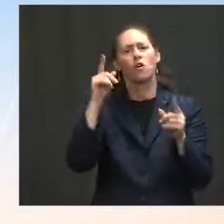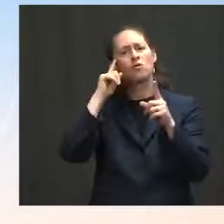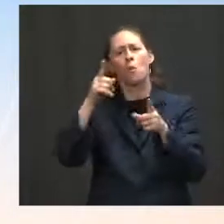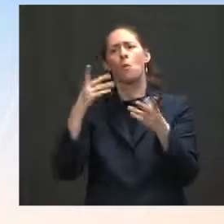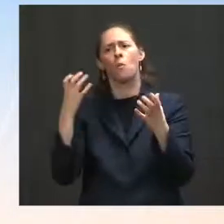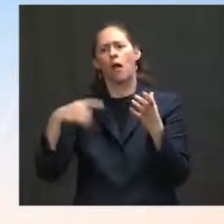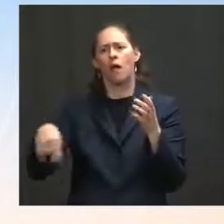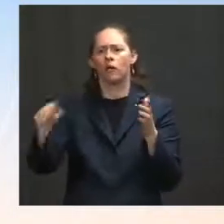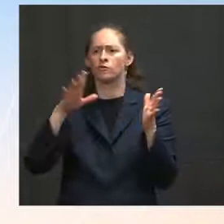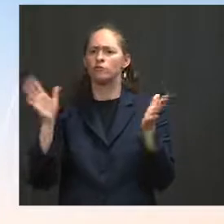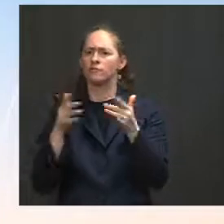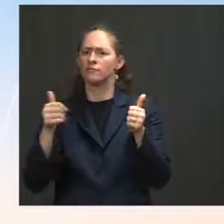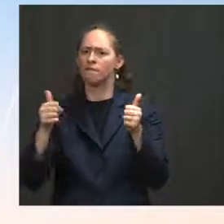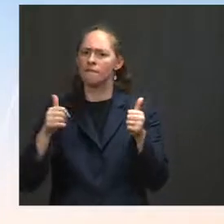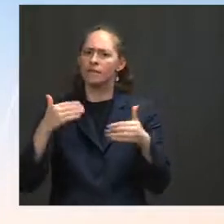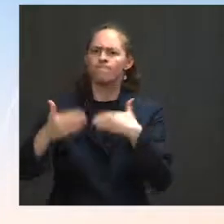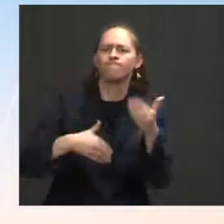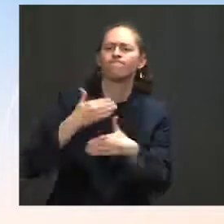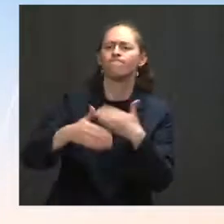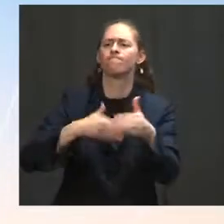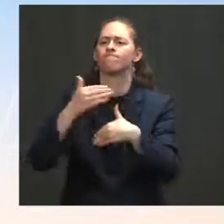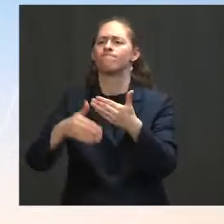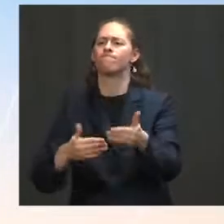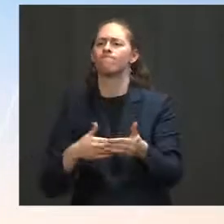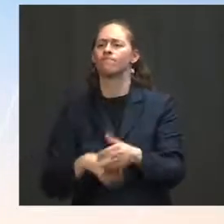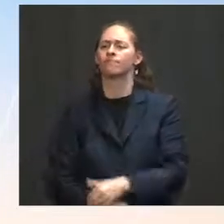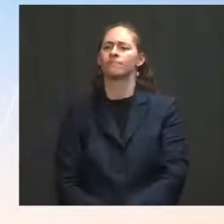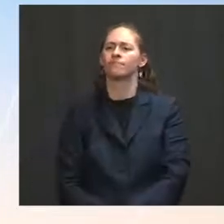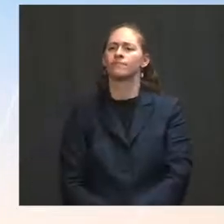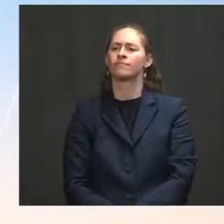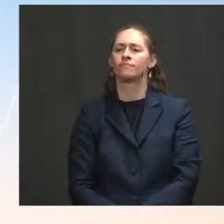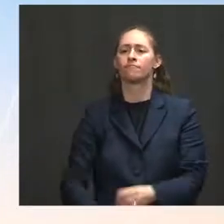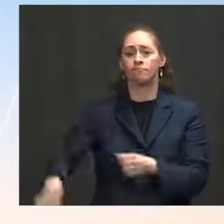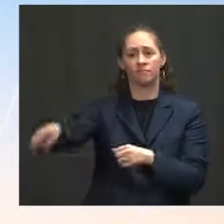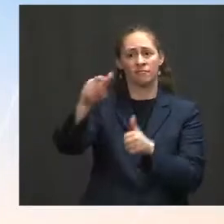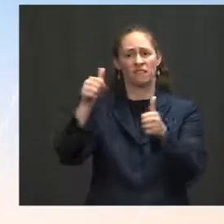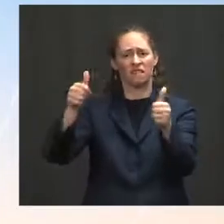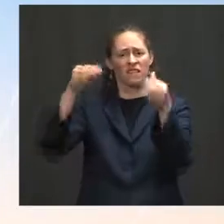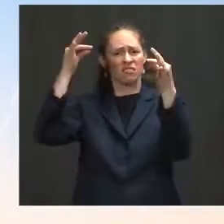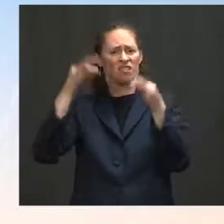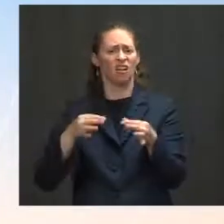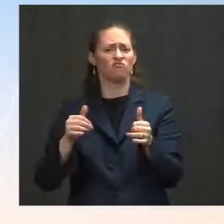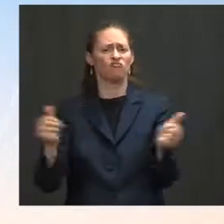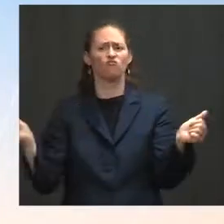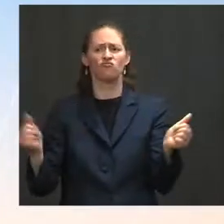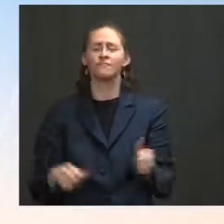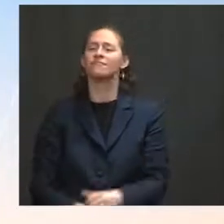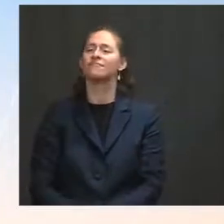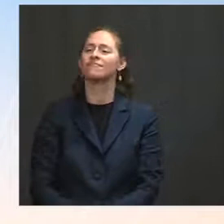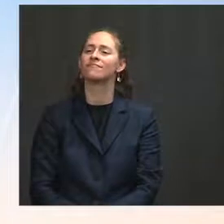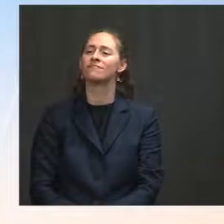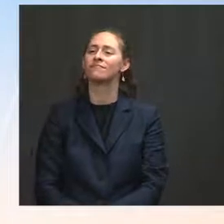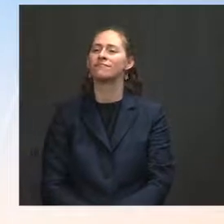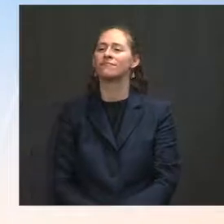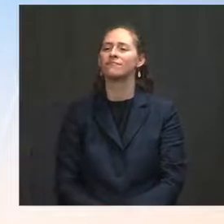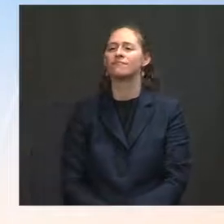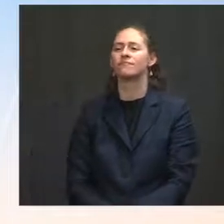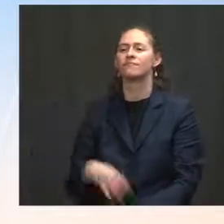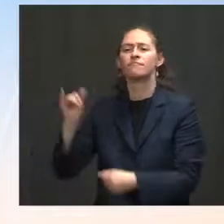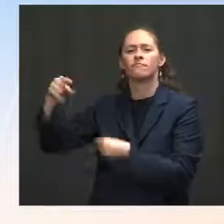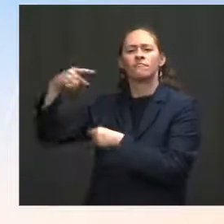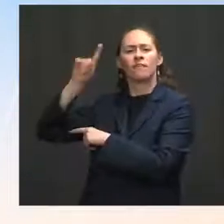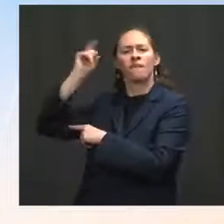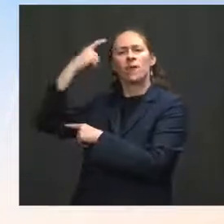certain actions, even as they make those decisions. But the federal government is designed in a way so that we can function from administration